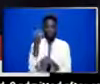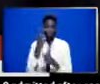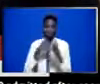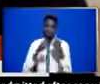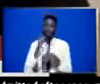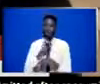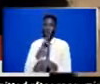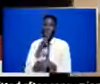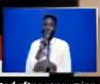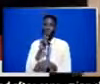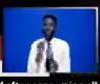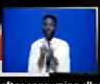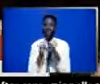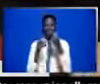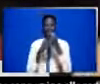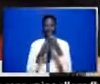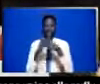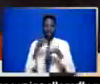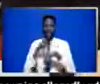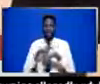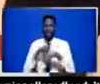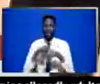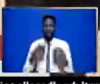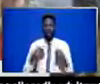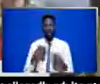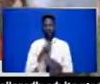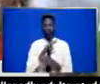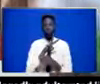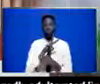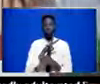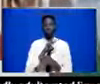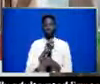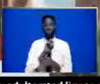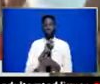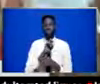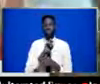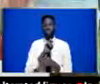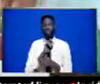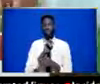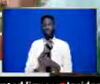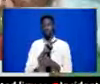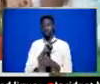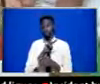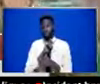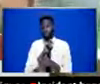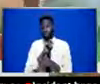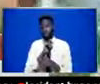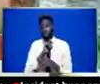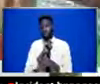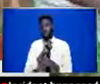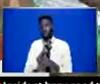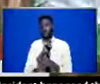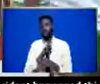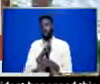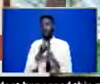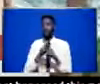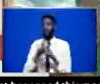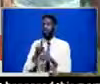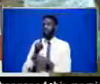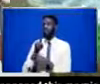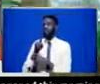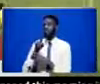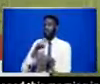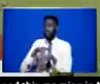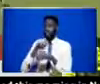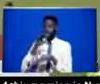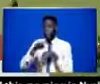after a narrow 21-20 win over a resilient Madagascar side in light match played at Nyayo Stadium on Sunday. Maxwell